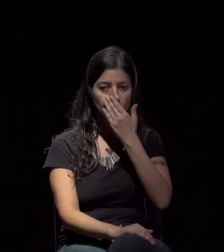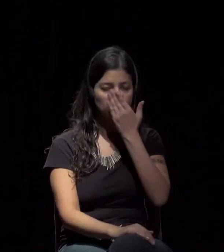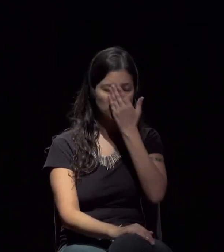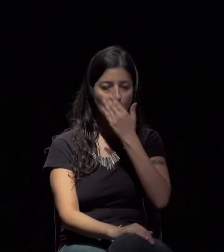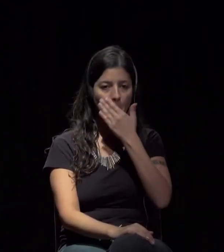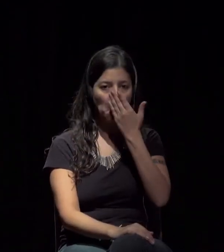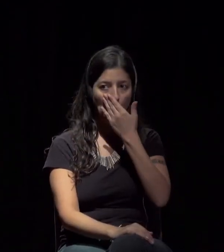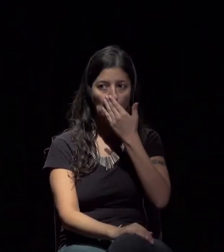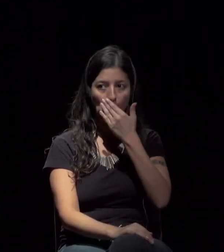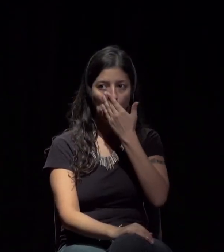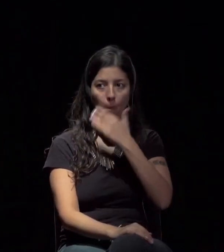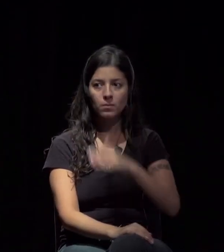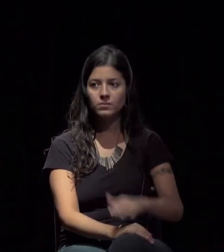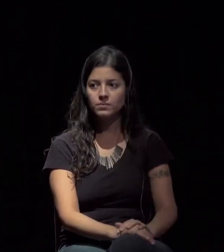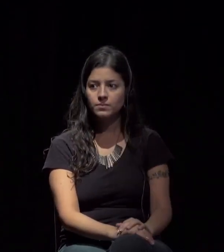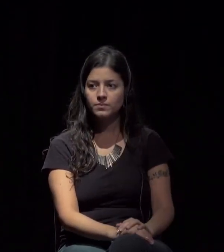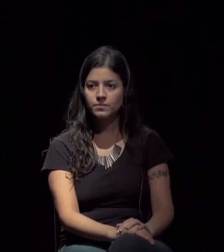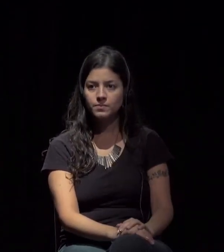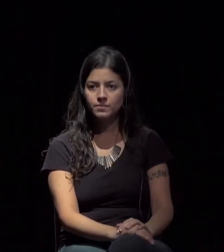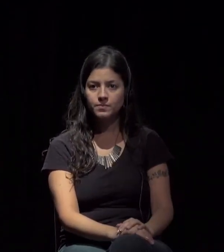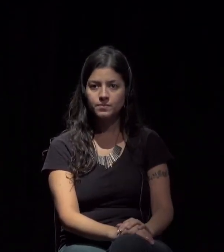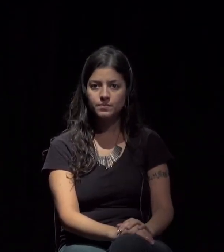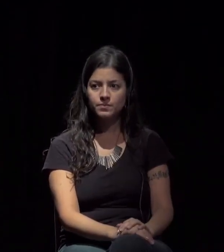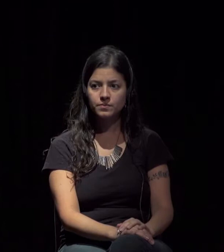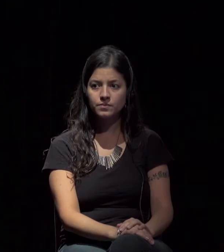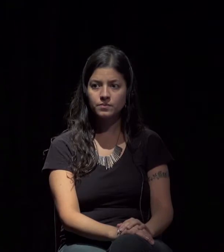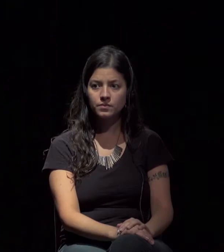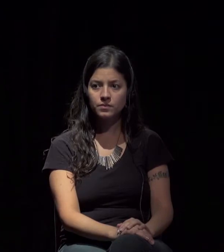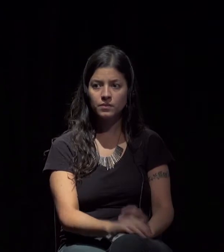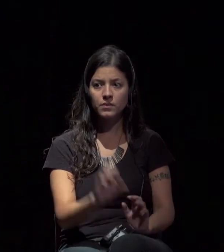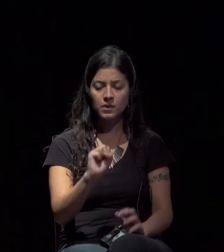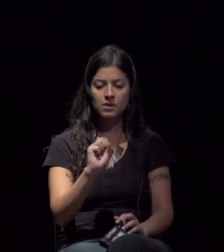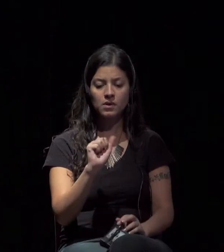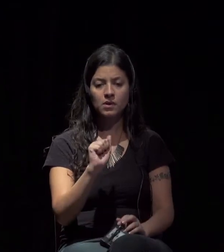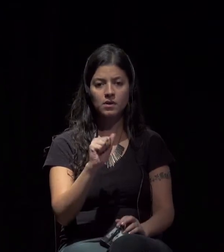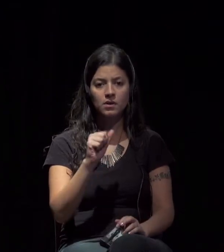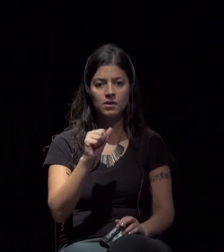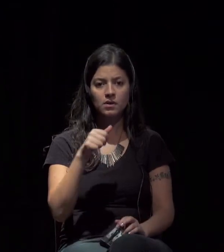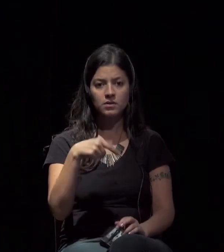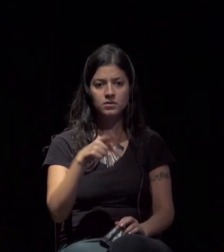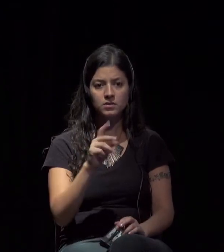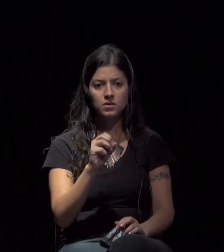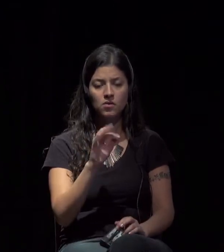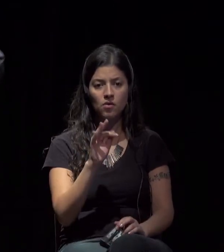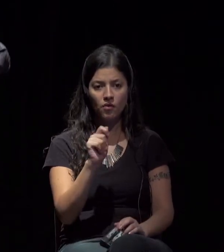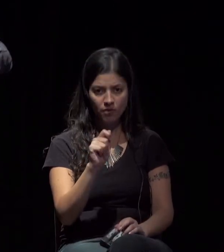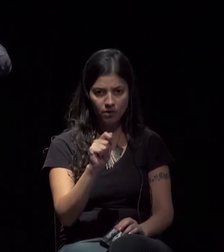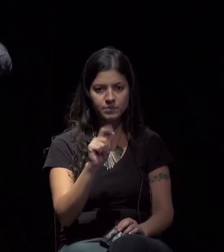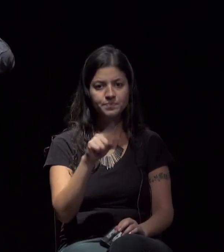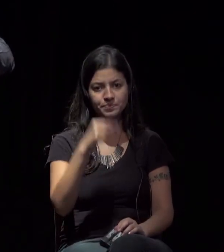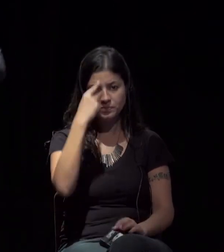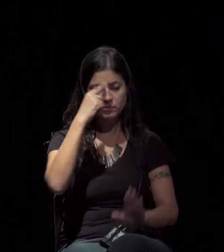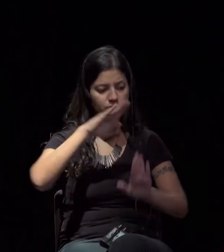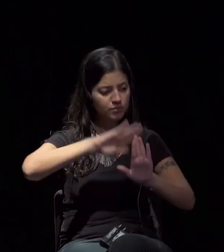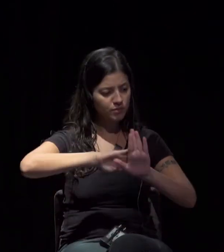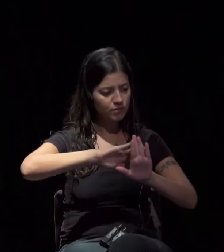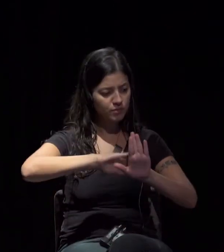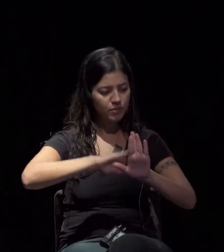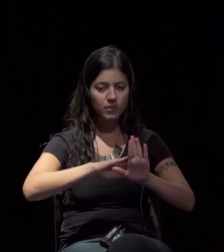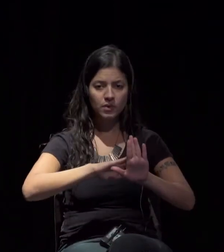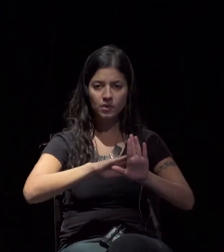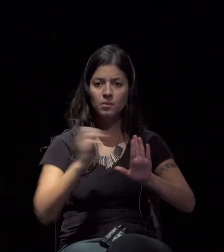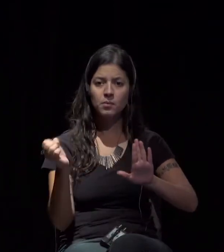With Sankofa, the modernist political ideology promoted by Ghanaian first president,